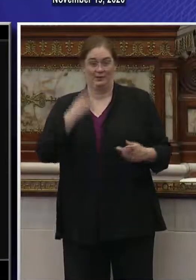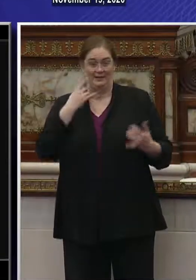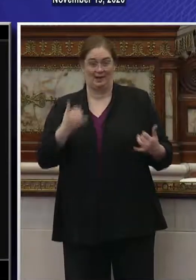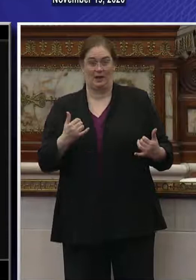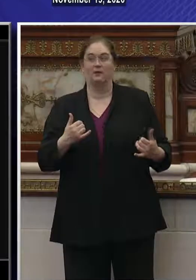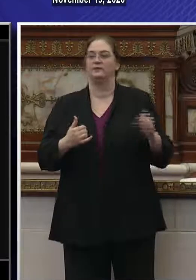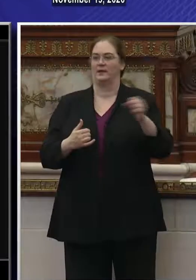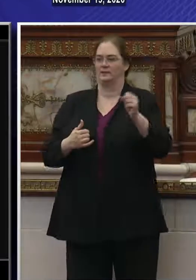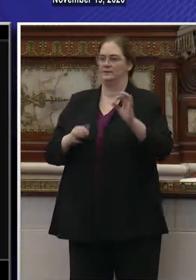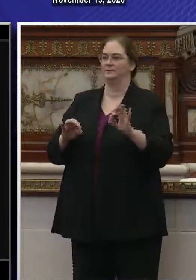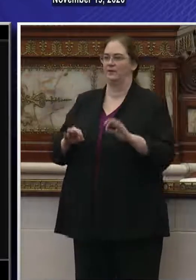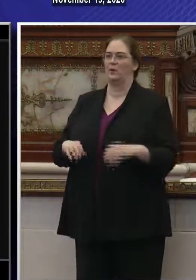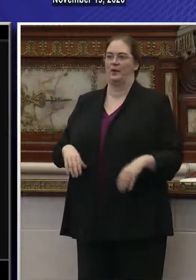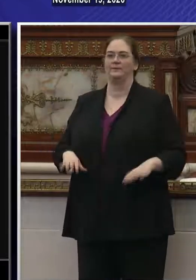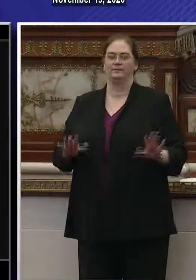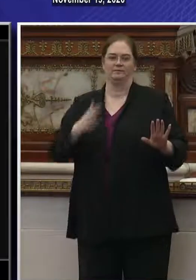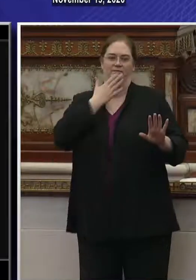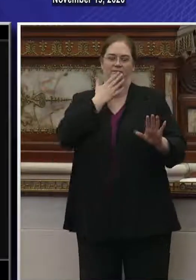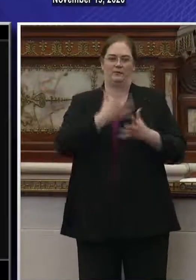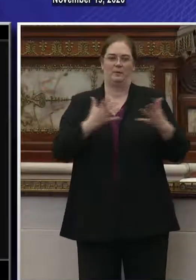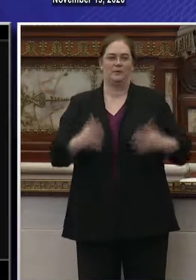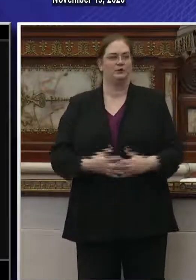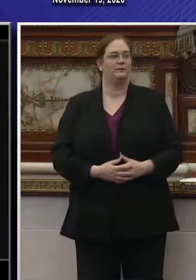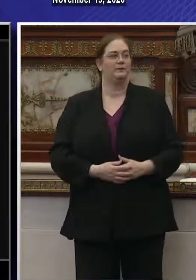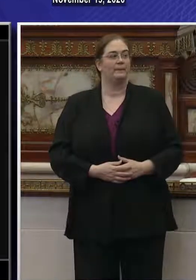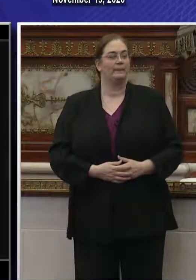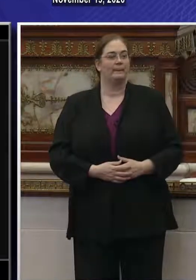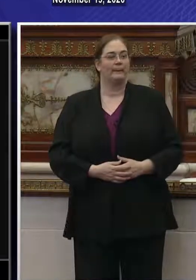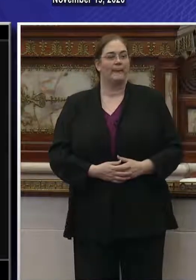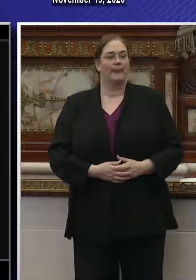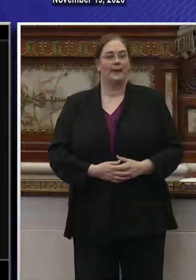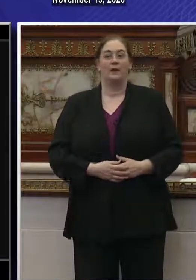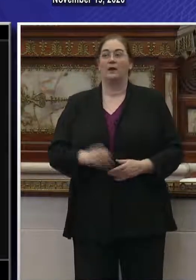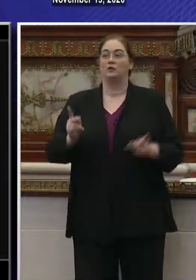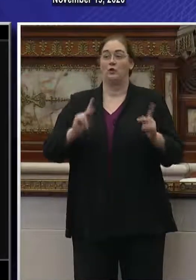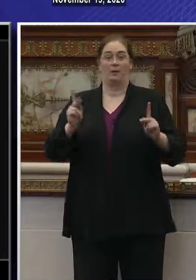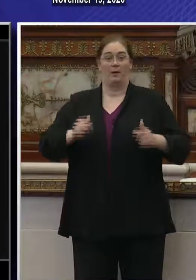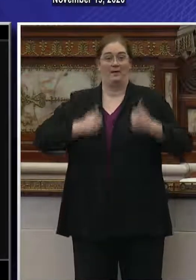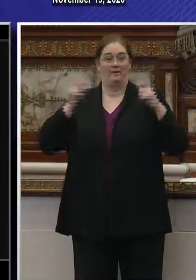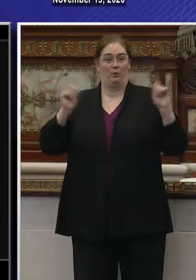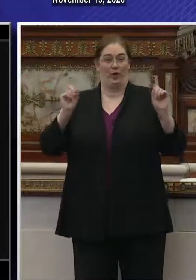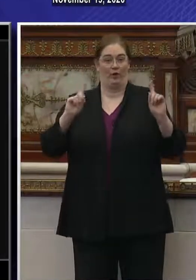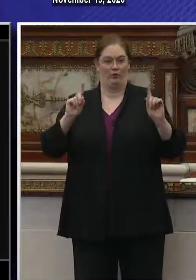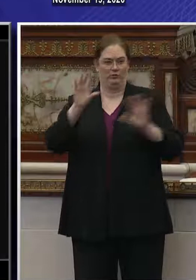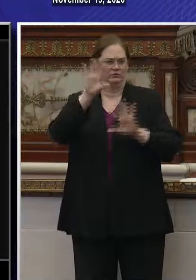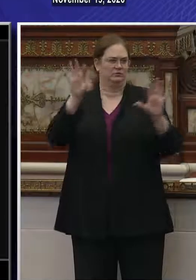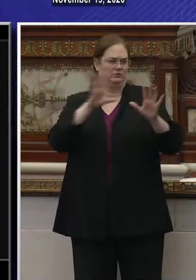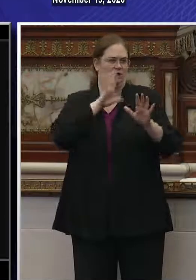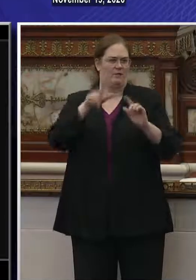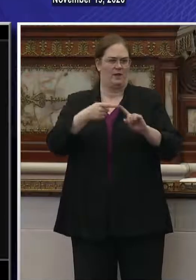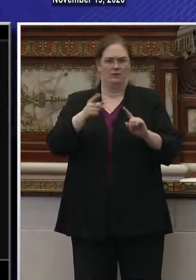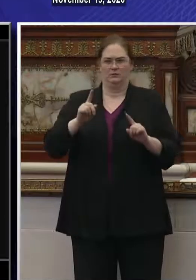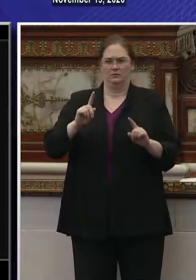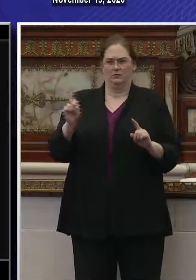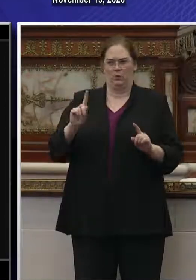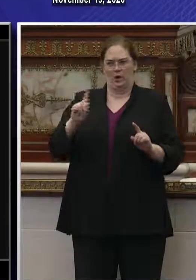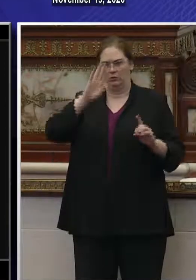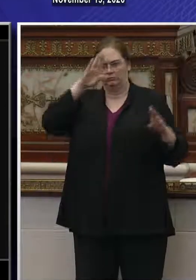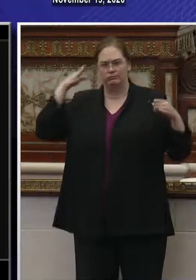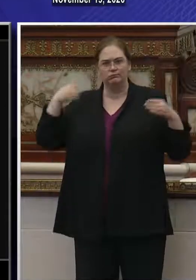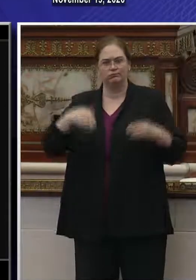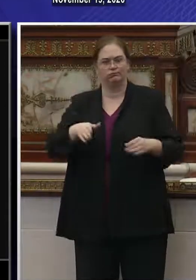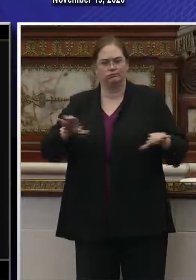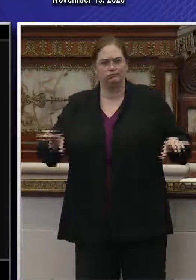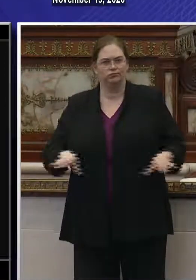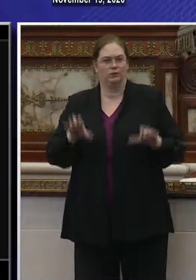now? Yep. All right. Thank you very much. So population density, we were talking earlier about where should we be focusing